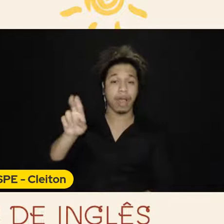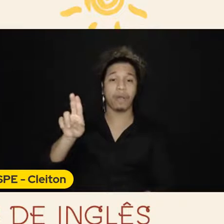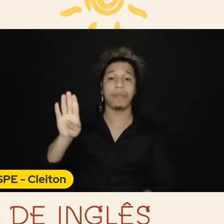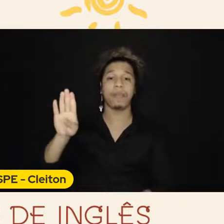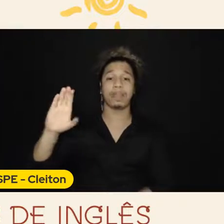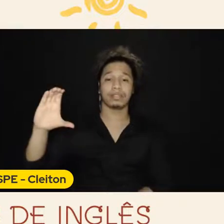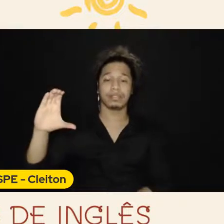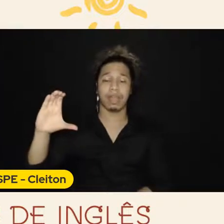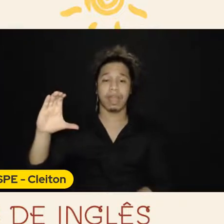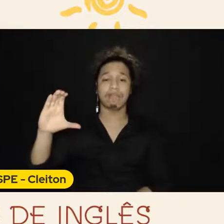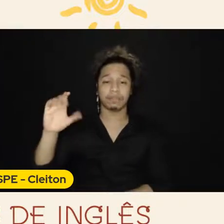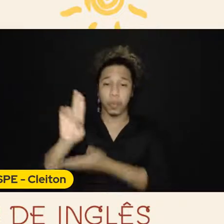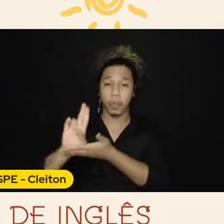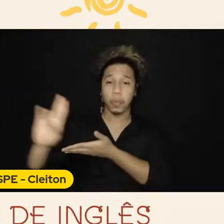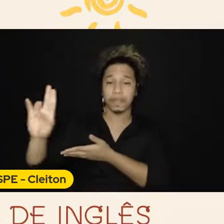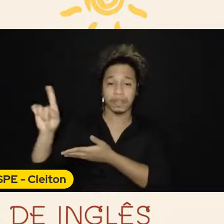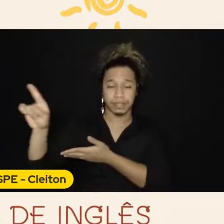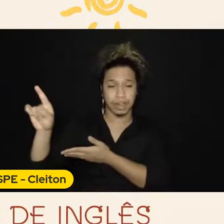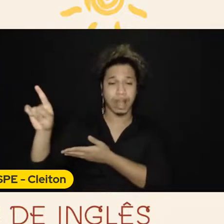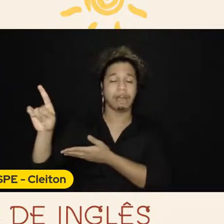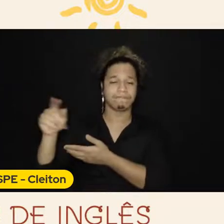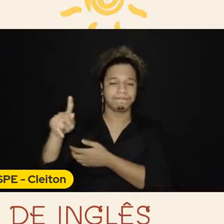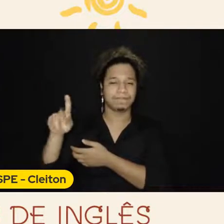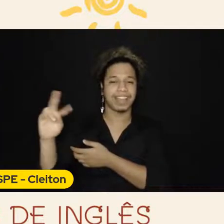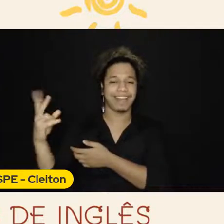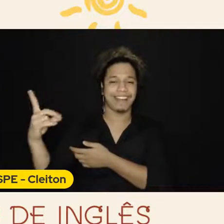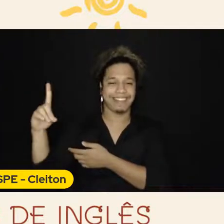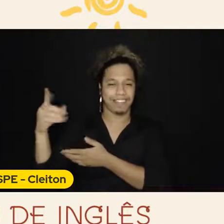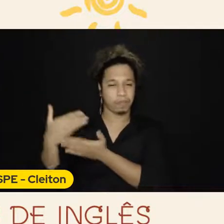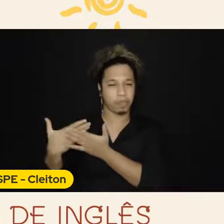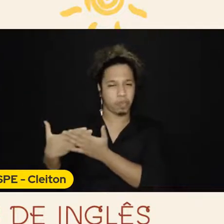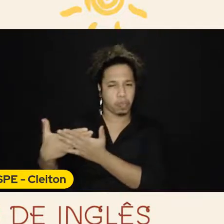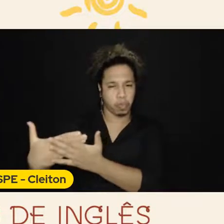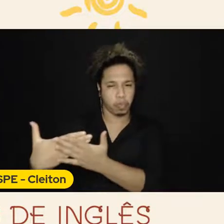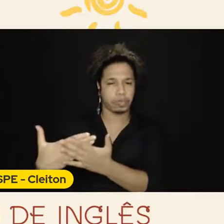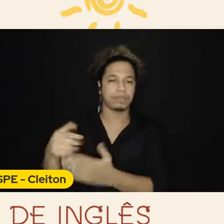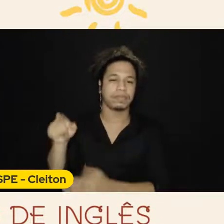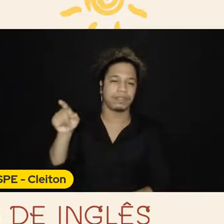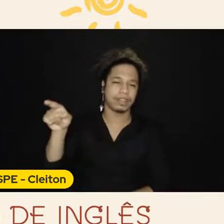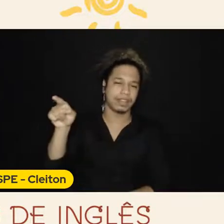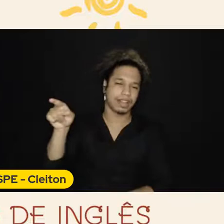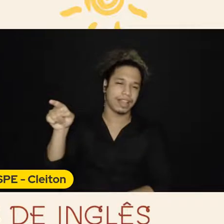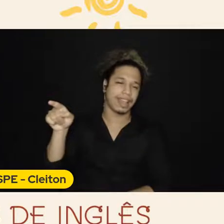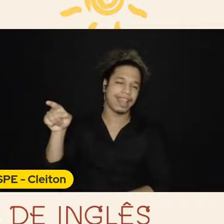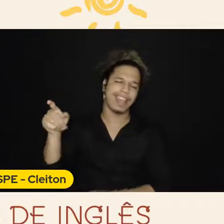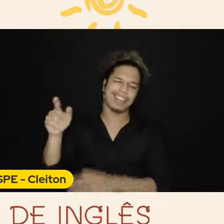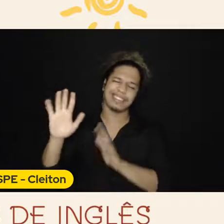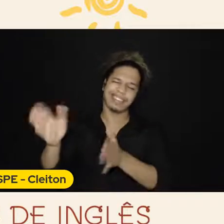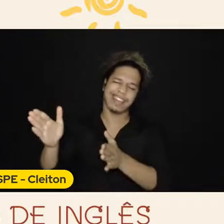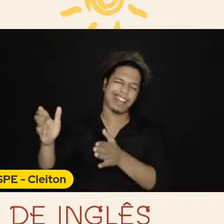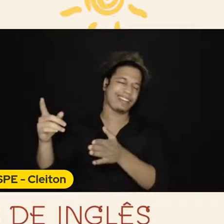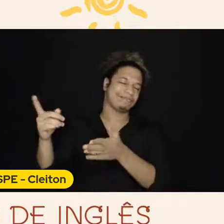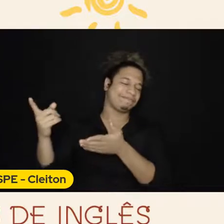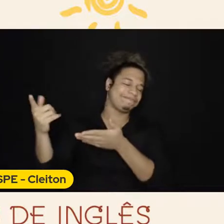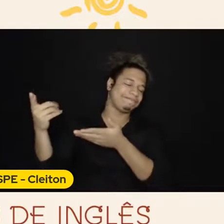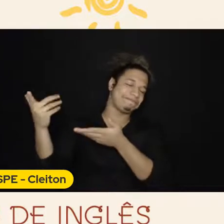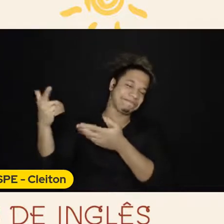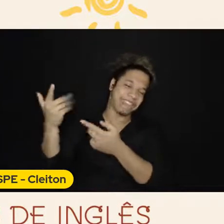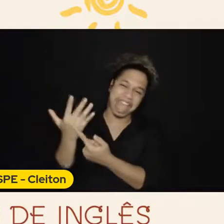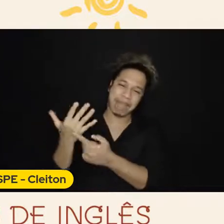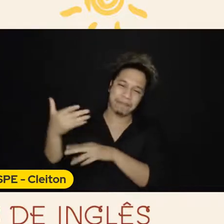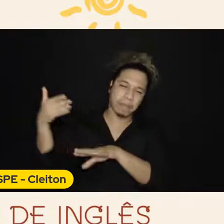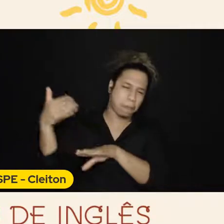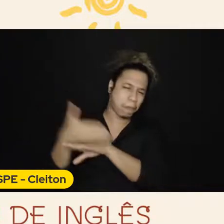Canada. Jonathan is a very, we don't say old partner and friend, but no, we have to say that that's